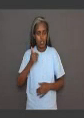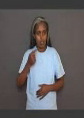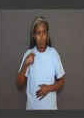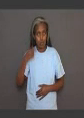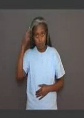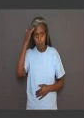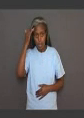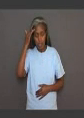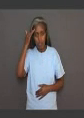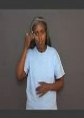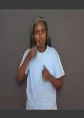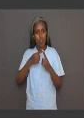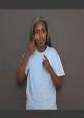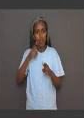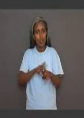long time.